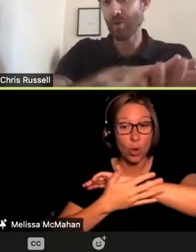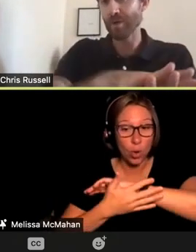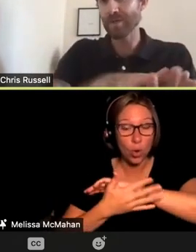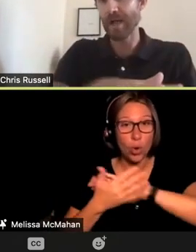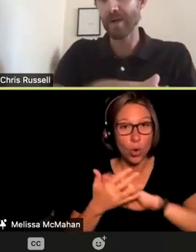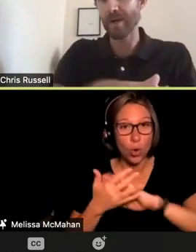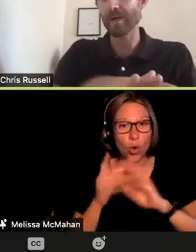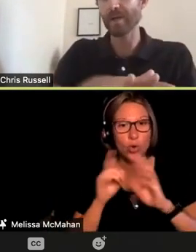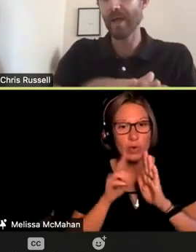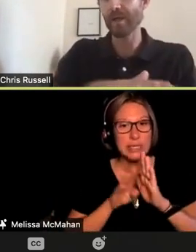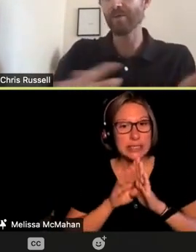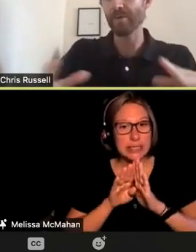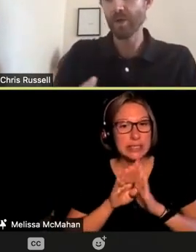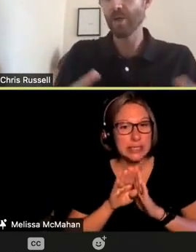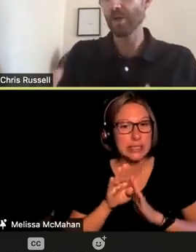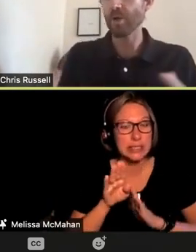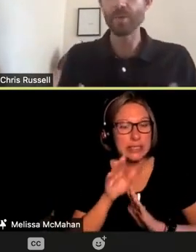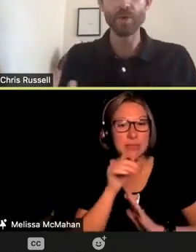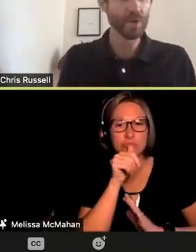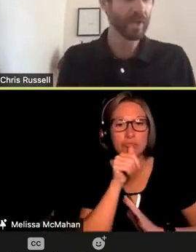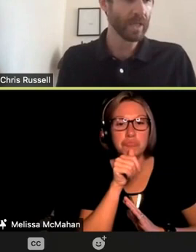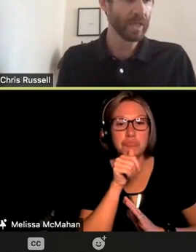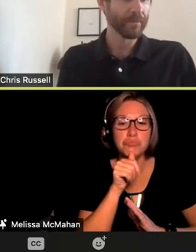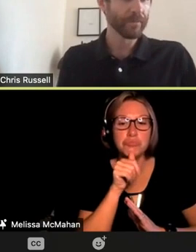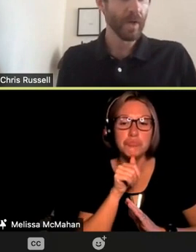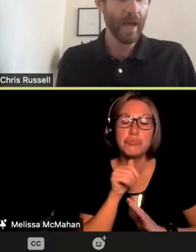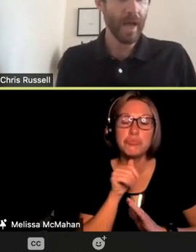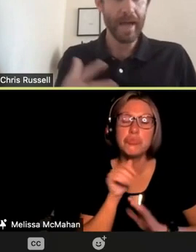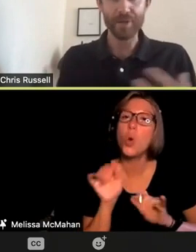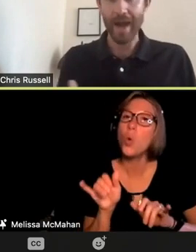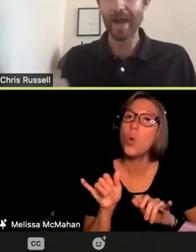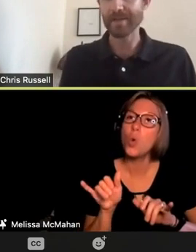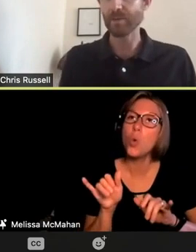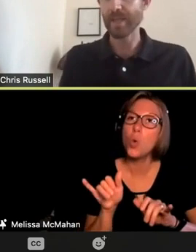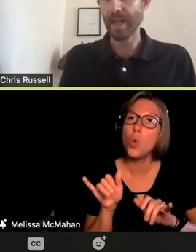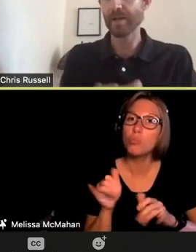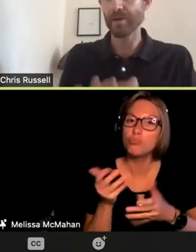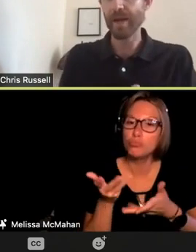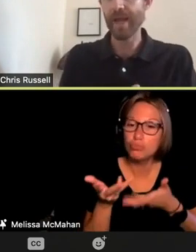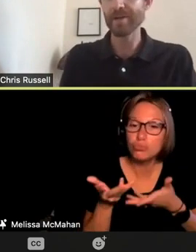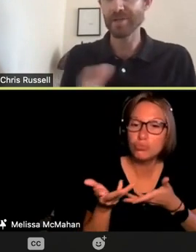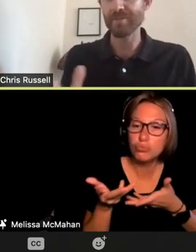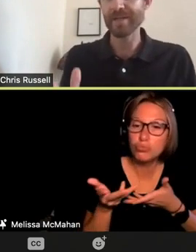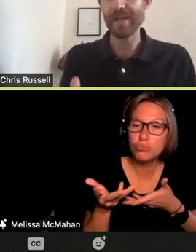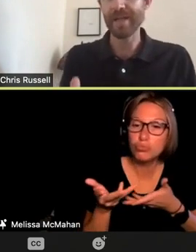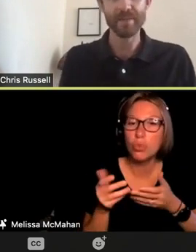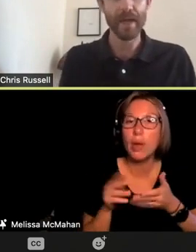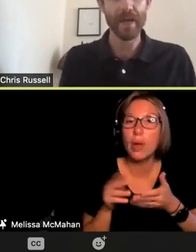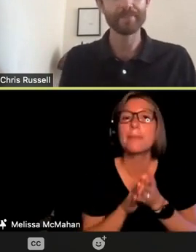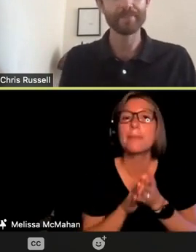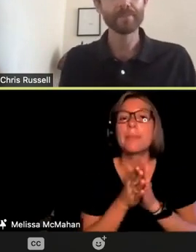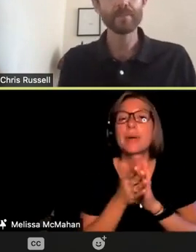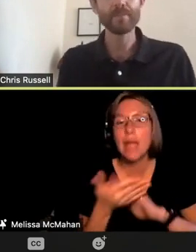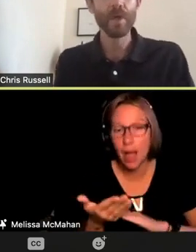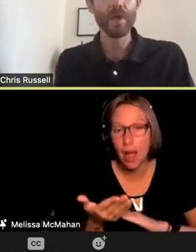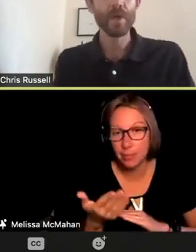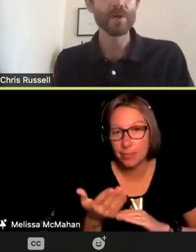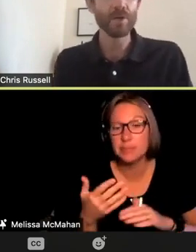of building towards tolerating and even, mutually interacting with hand under hand. It just may take some